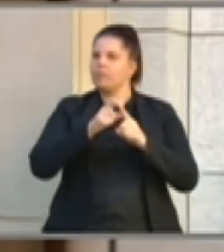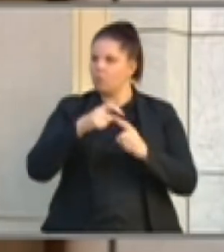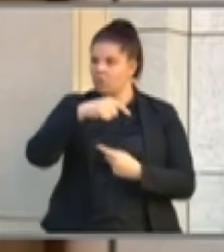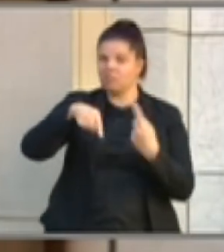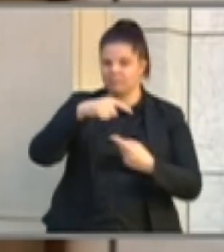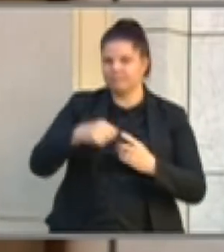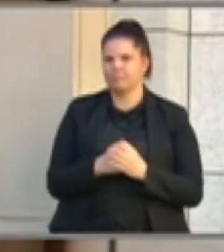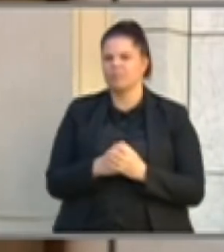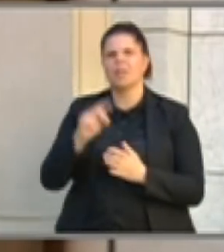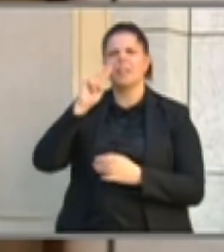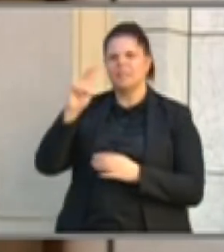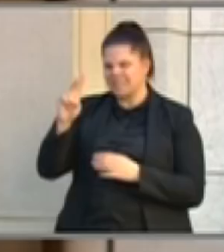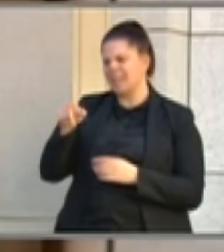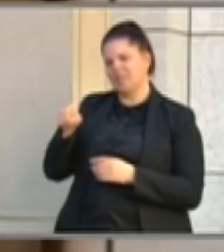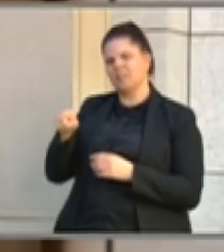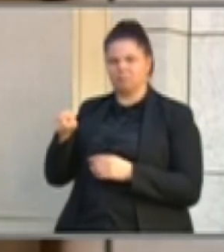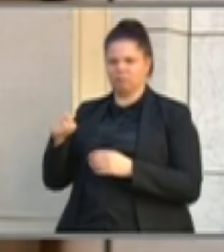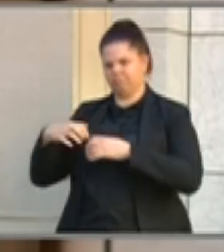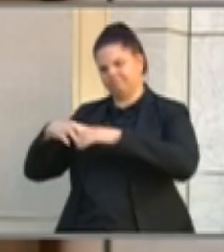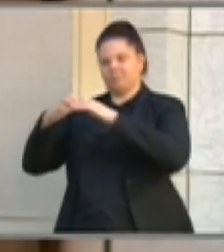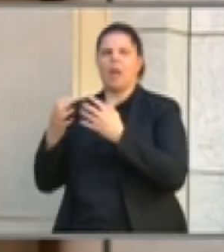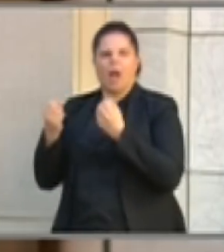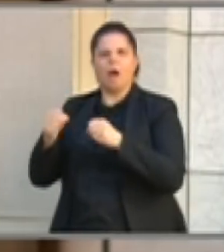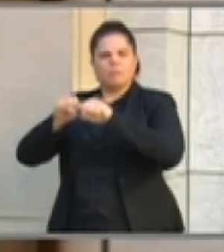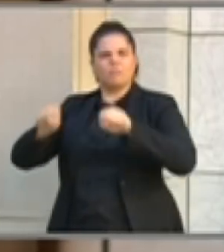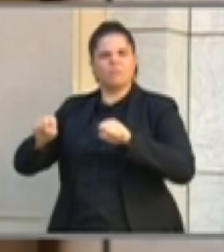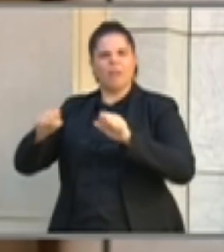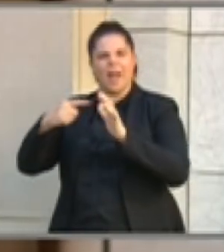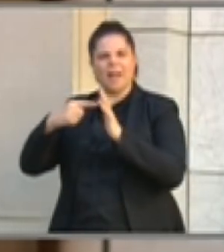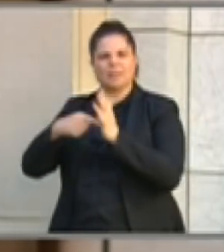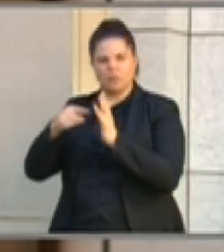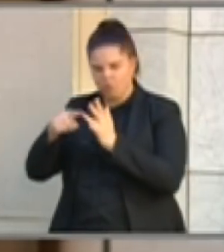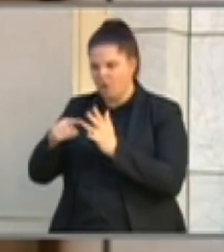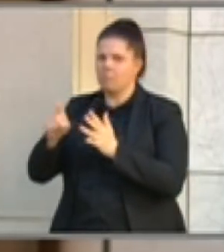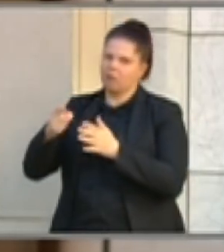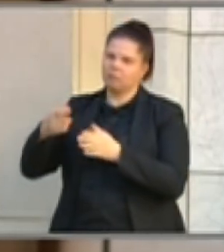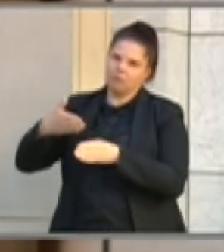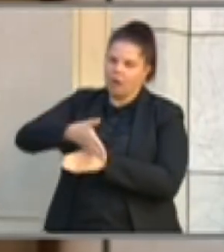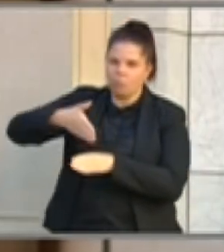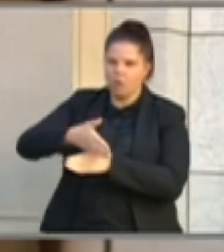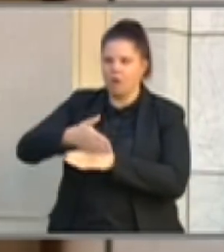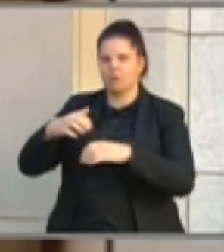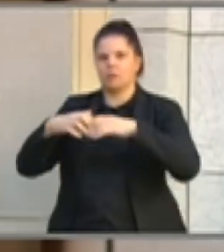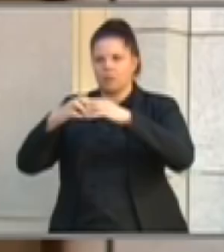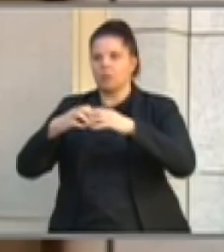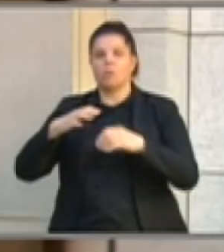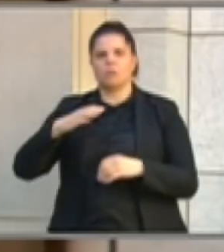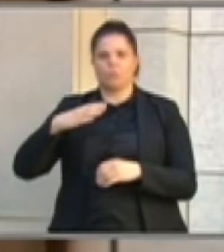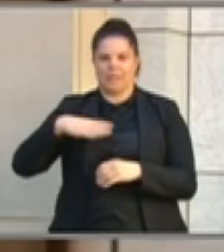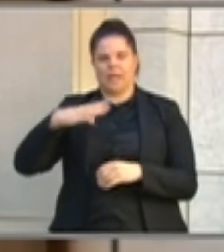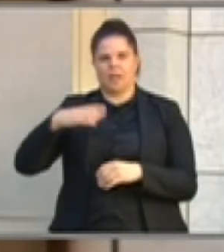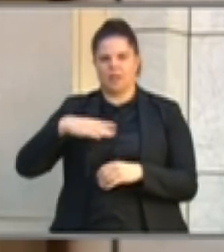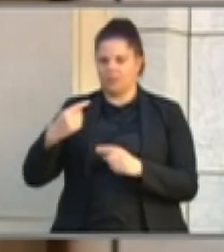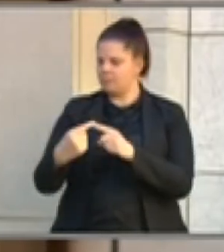see, there of course will be a lot of work to do. I mean, these payments are always done in arrears for things of this nature, so that will not be